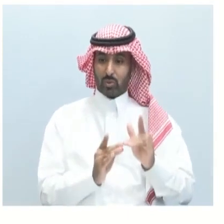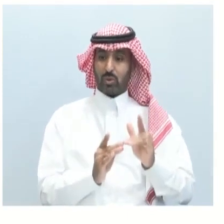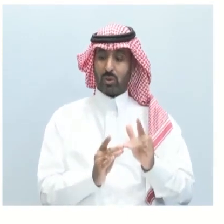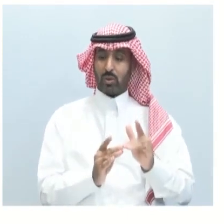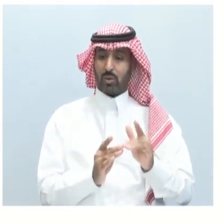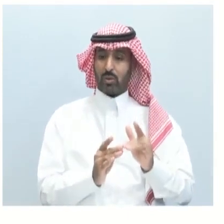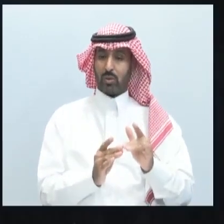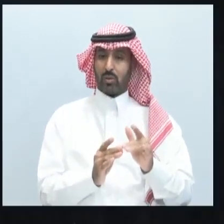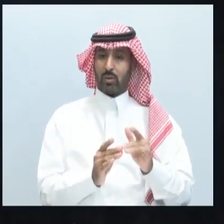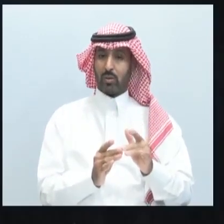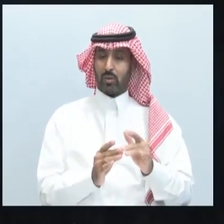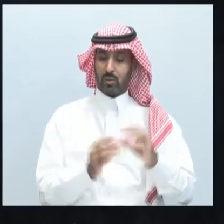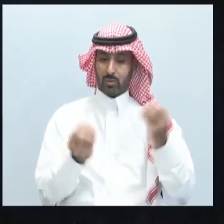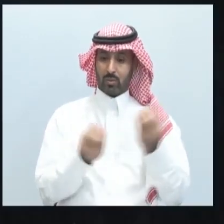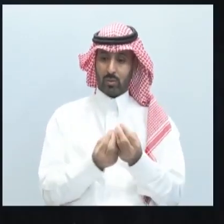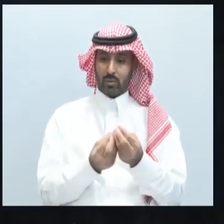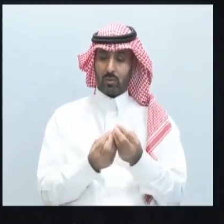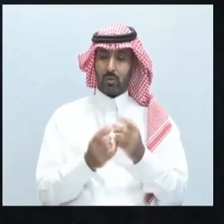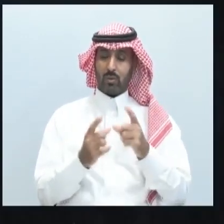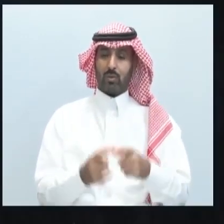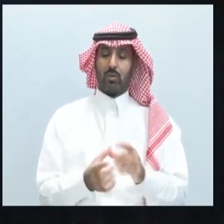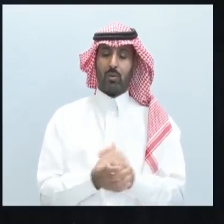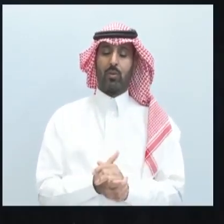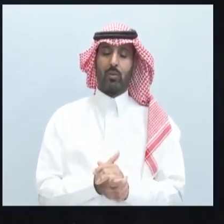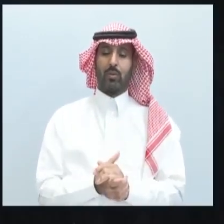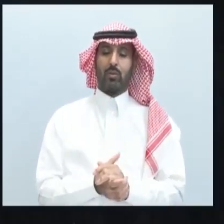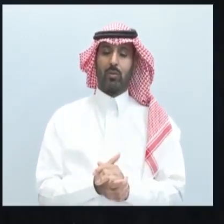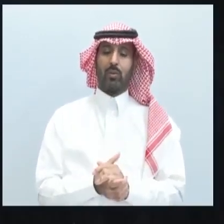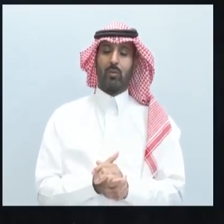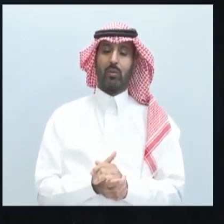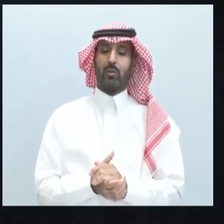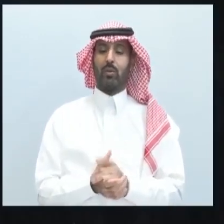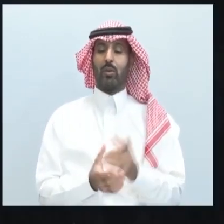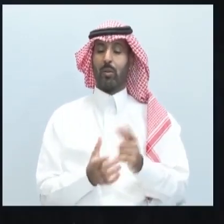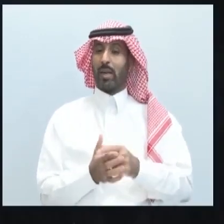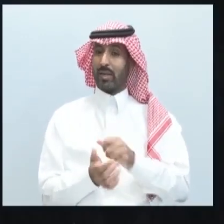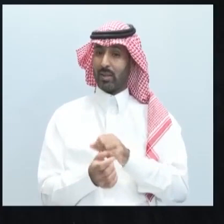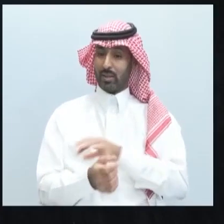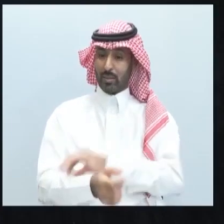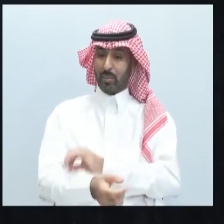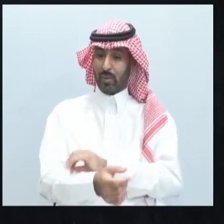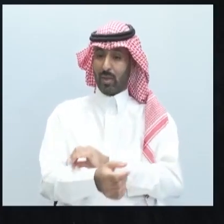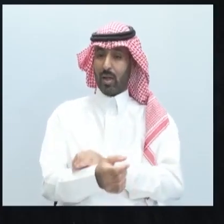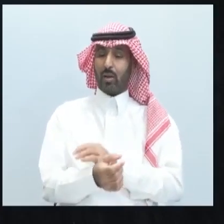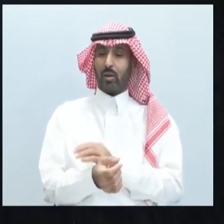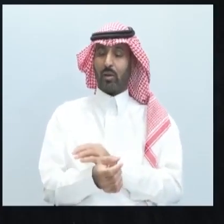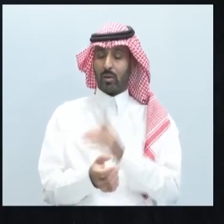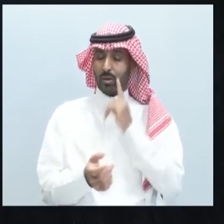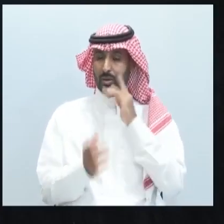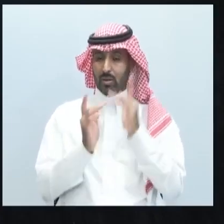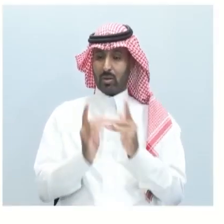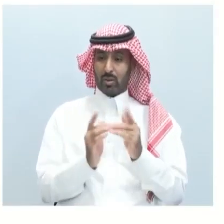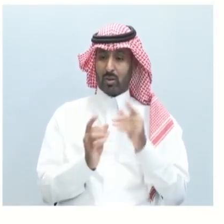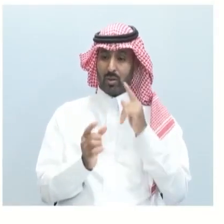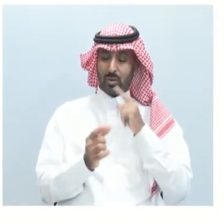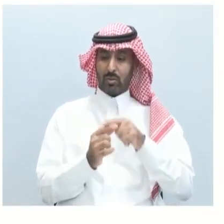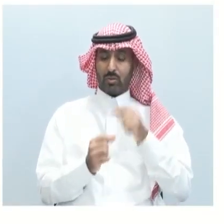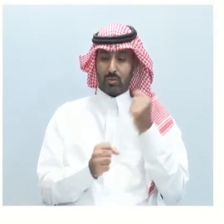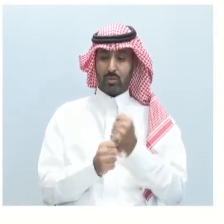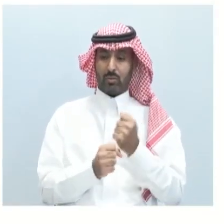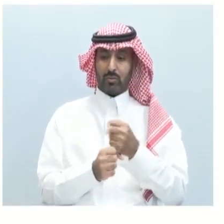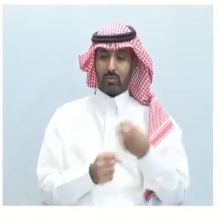that they share together. So what did they do? We have here by cleaning their own rooms, taking turns